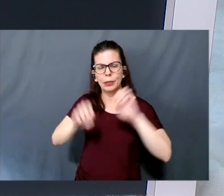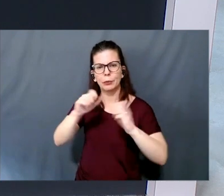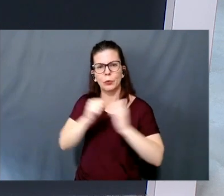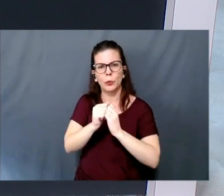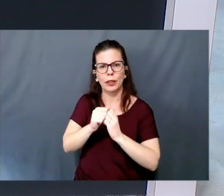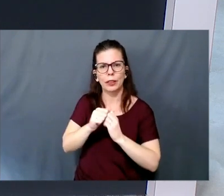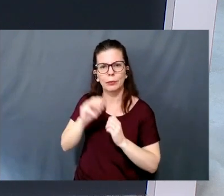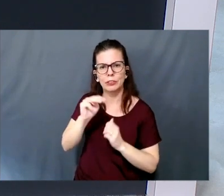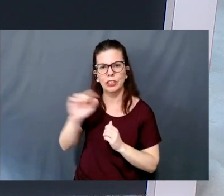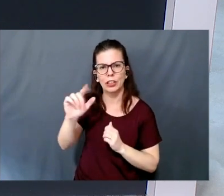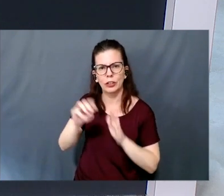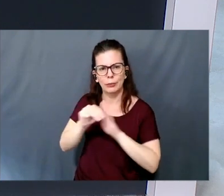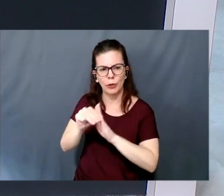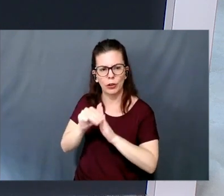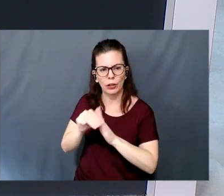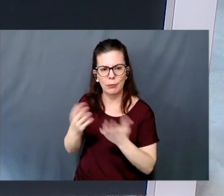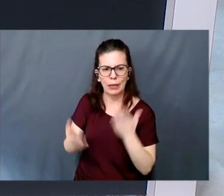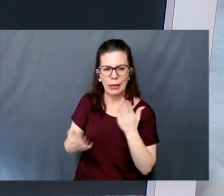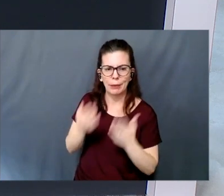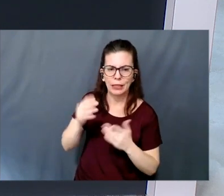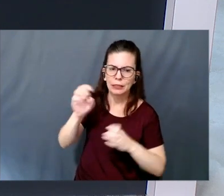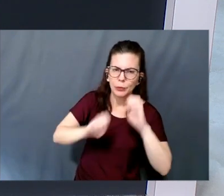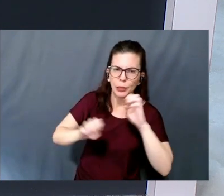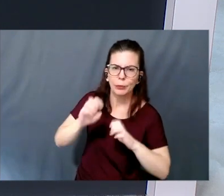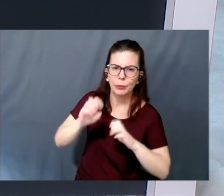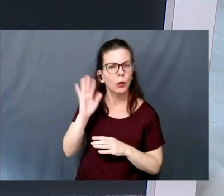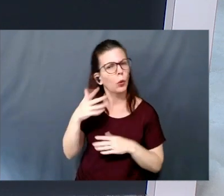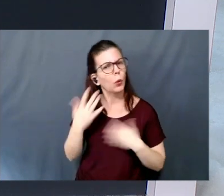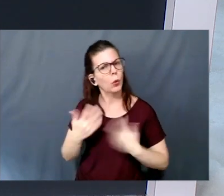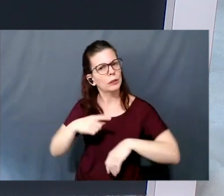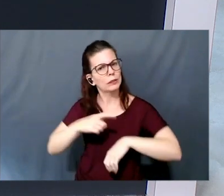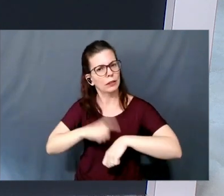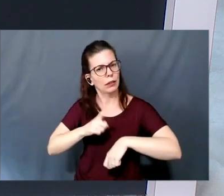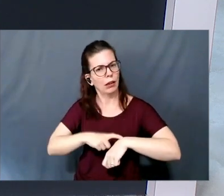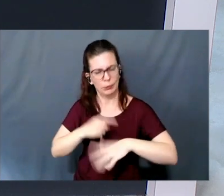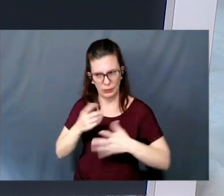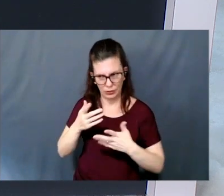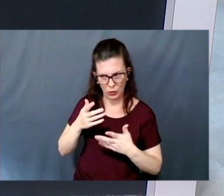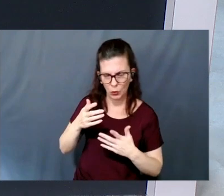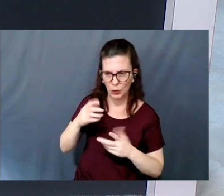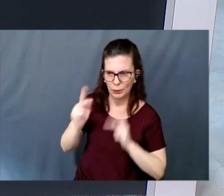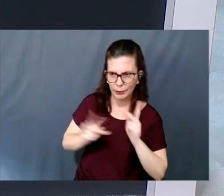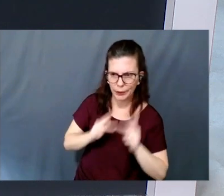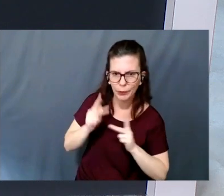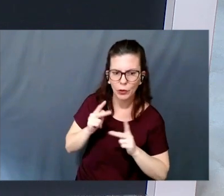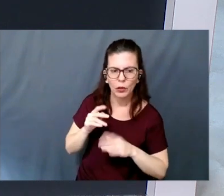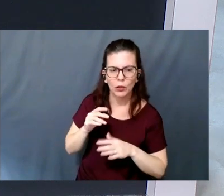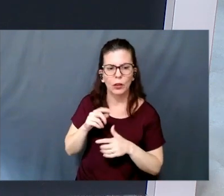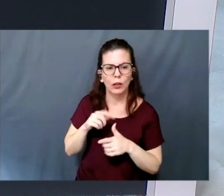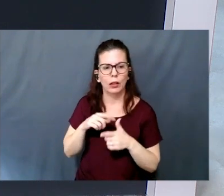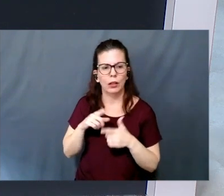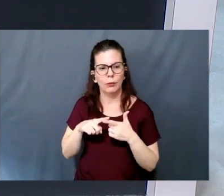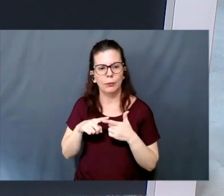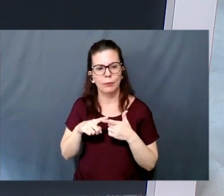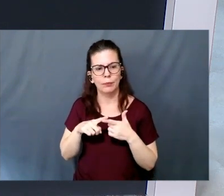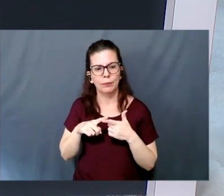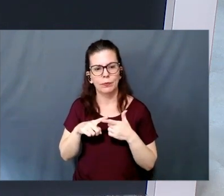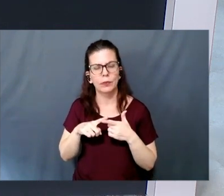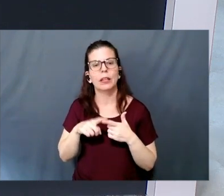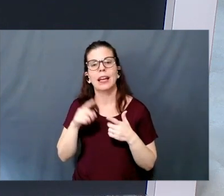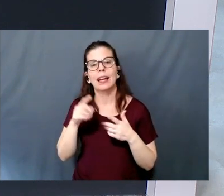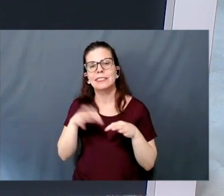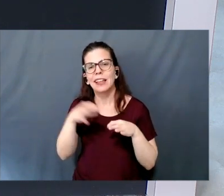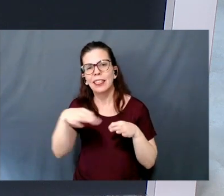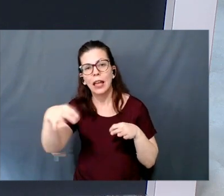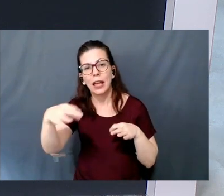the experiment is going to take a while. So you're talking about man hours there, you're talking about delays where you could be working on another project because